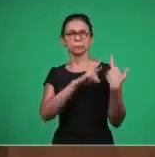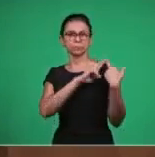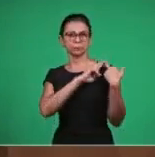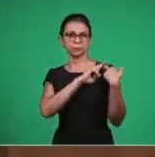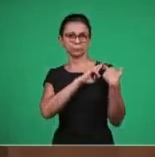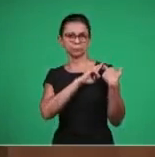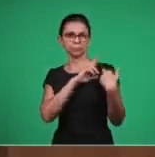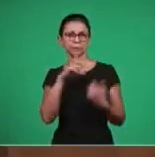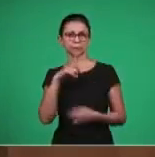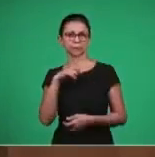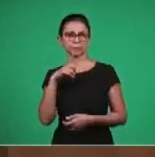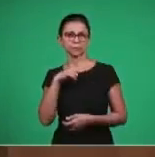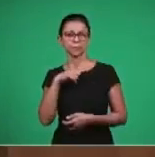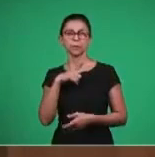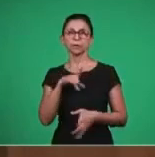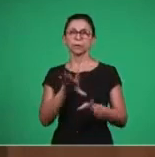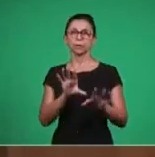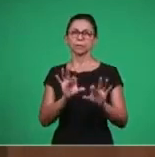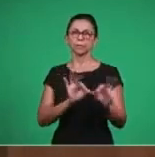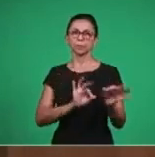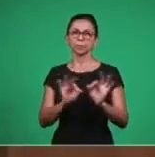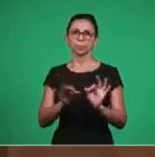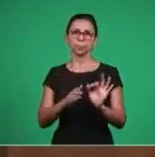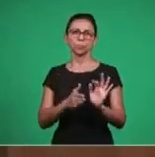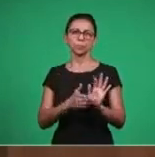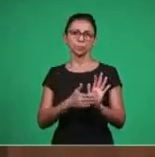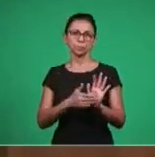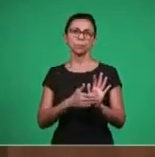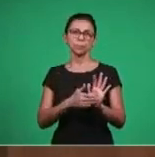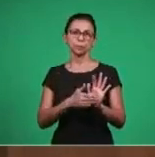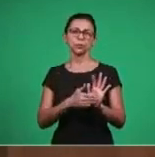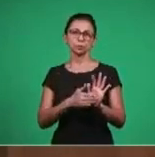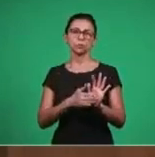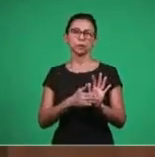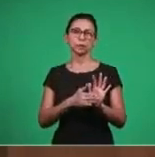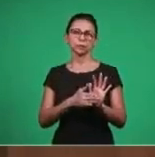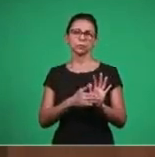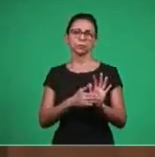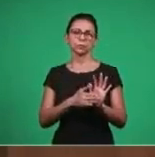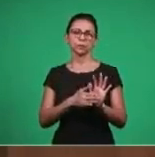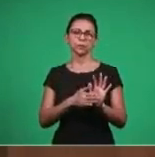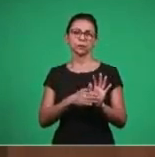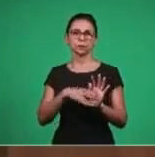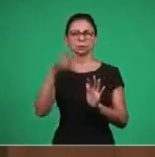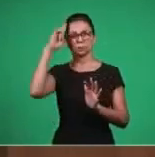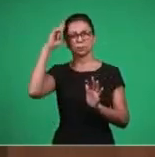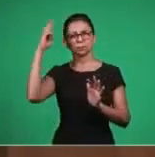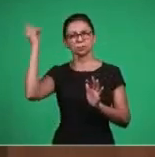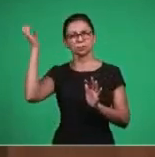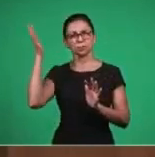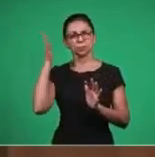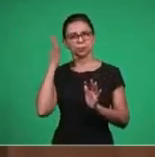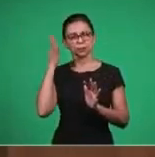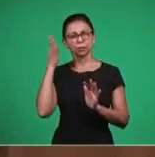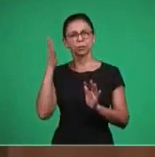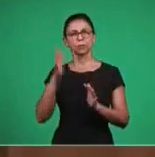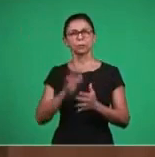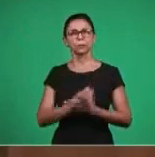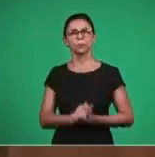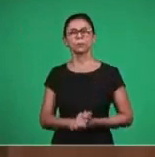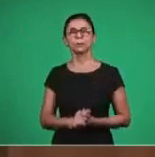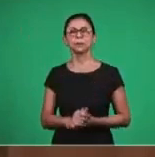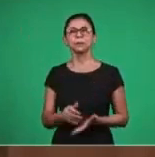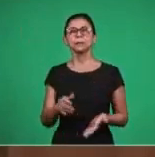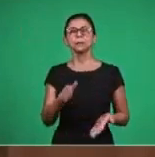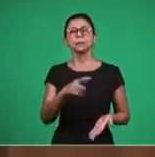taking care of a project that was placed at our disposal,